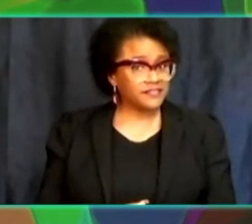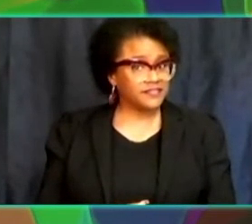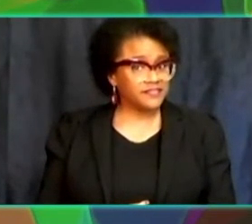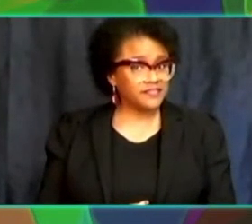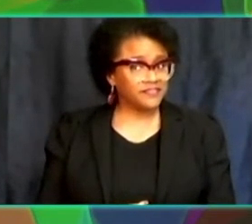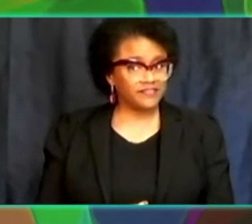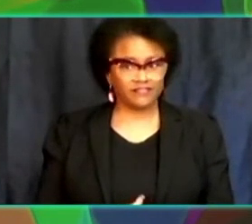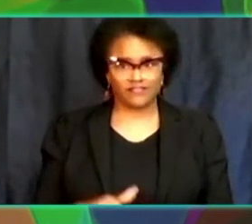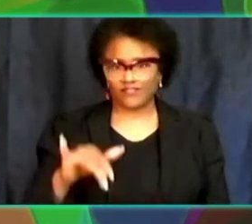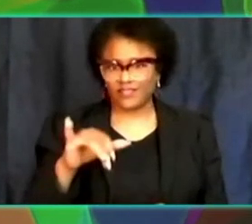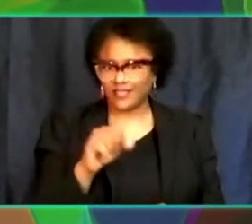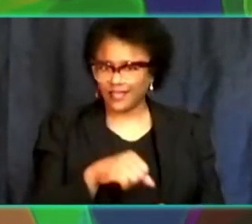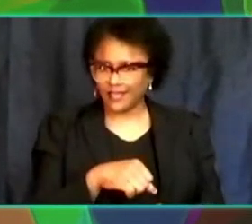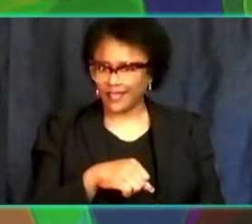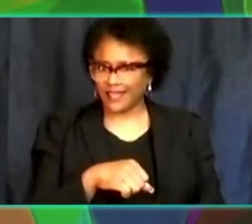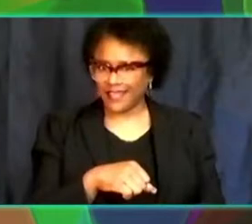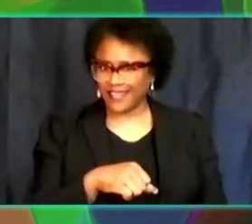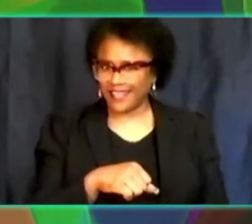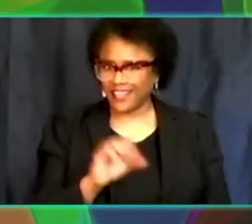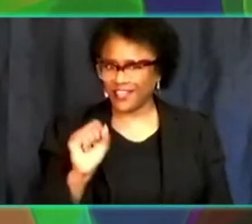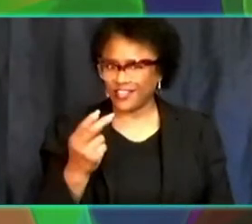Yeah.